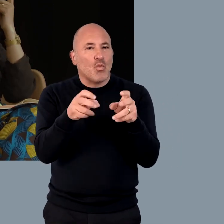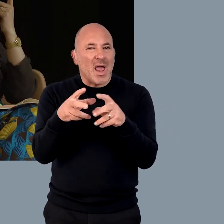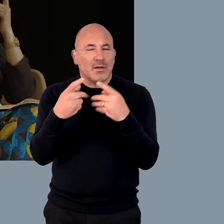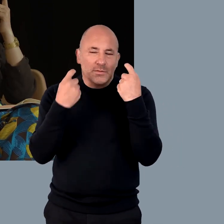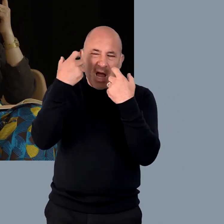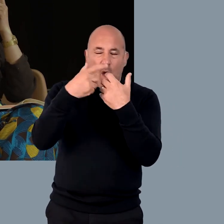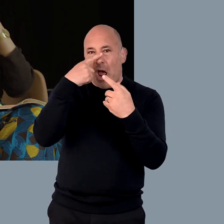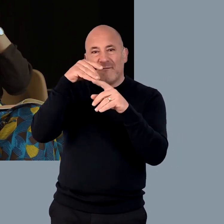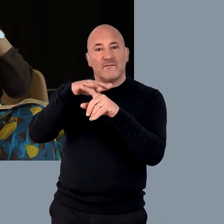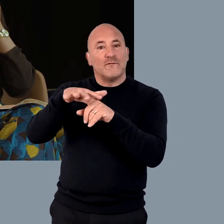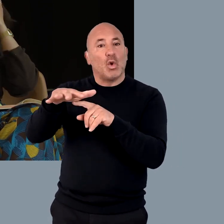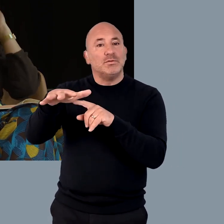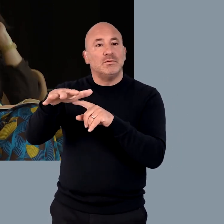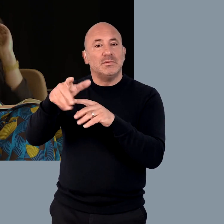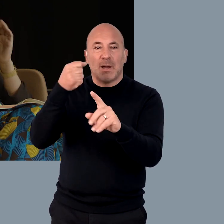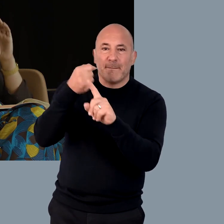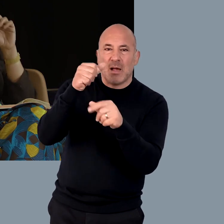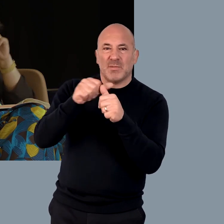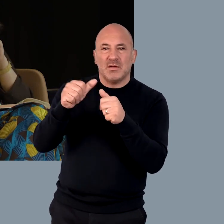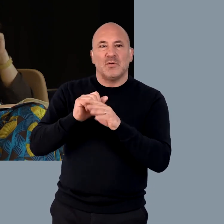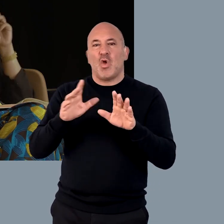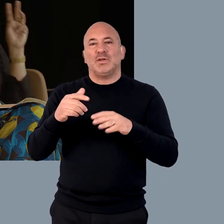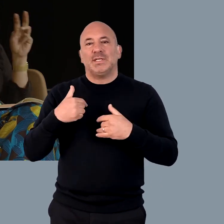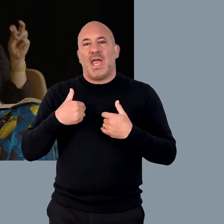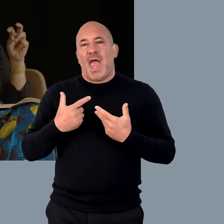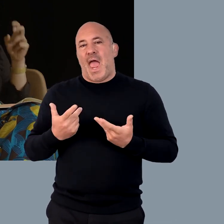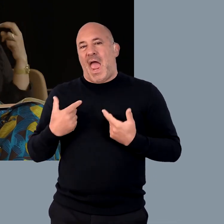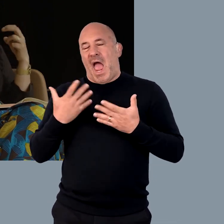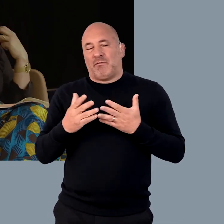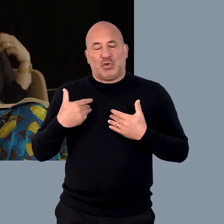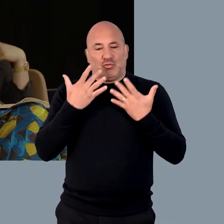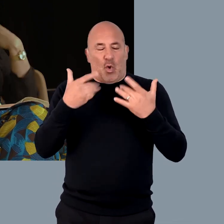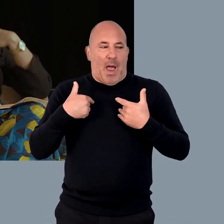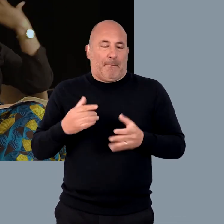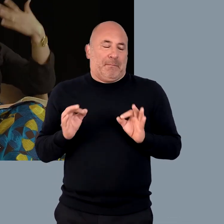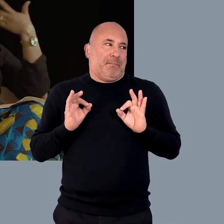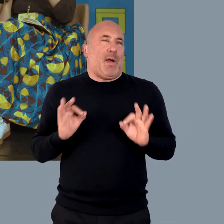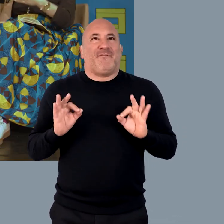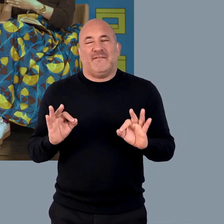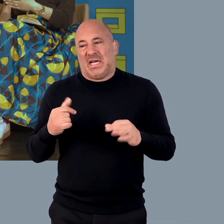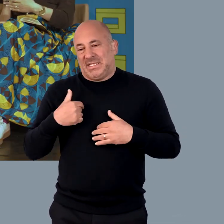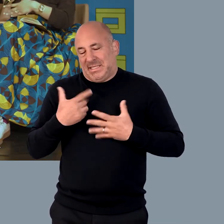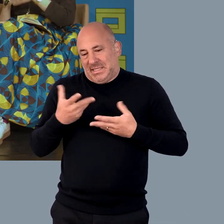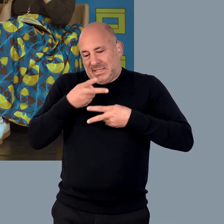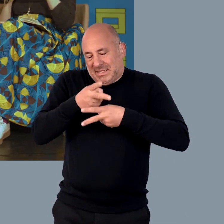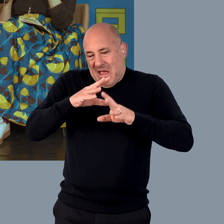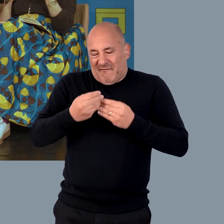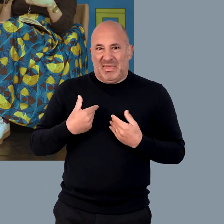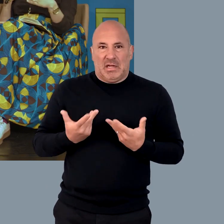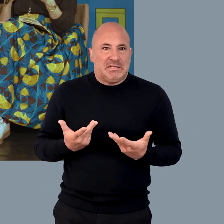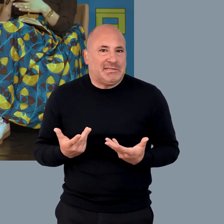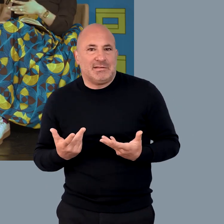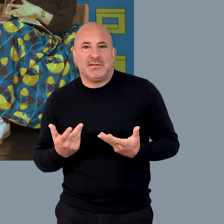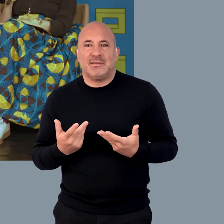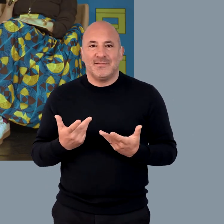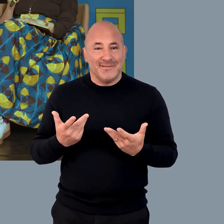different ways of thinking about your influence and your impact, rather than feeling you have to be the perfect paragon of virtue if you're taking